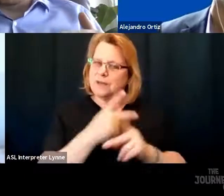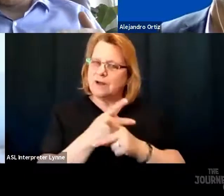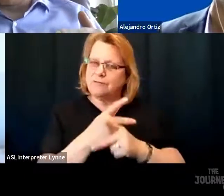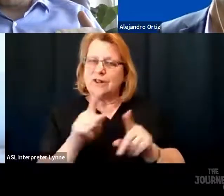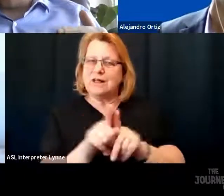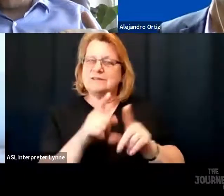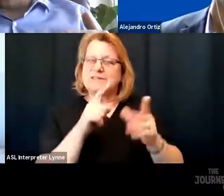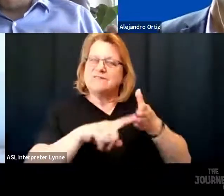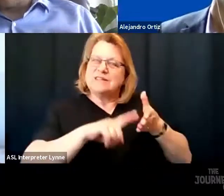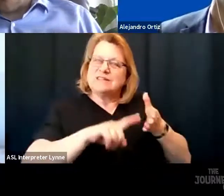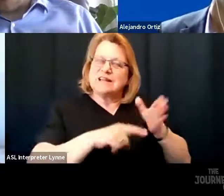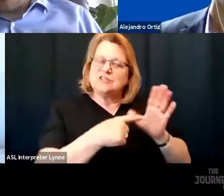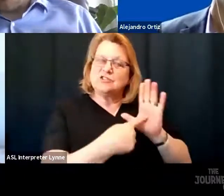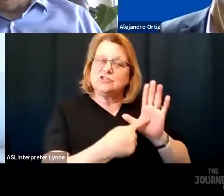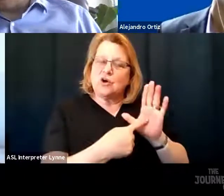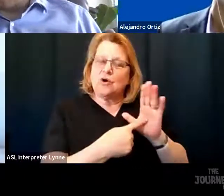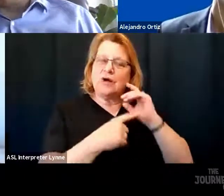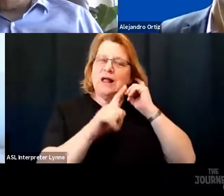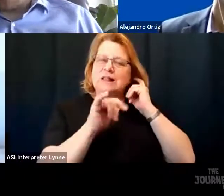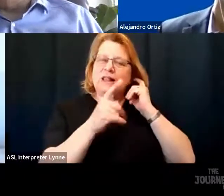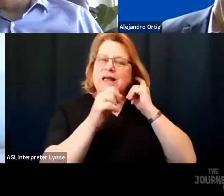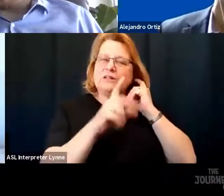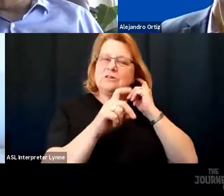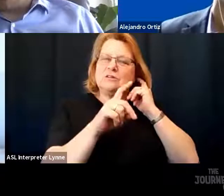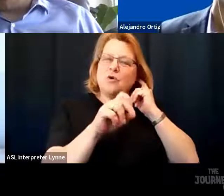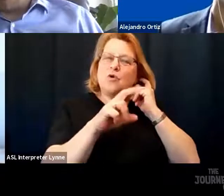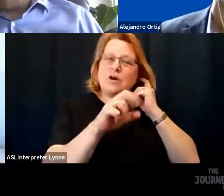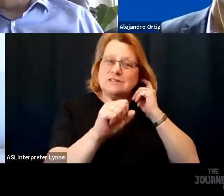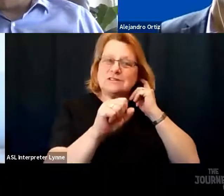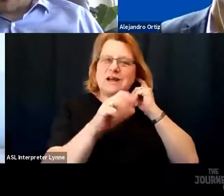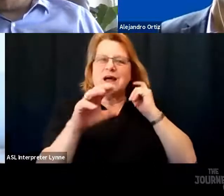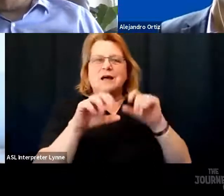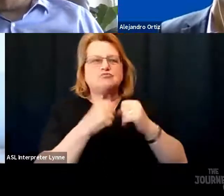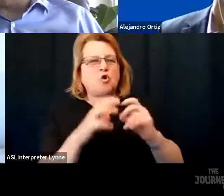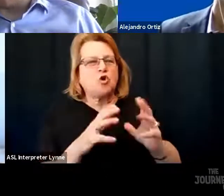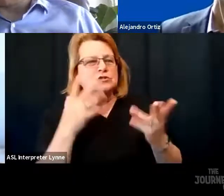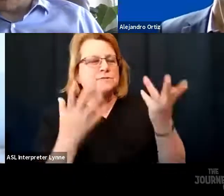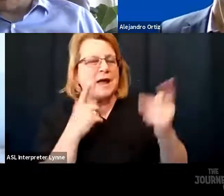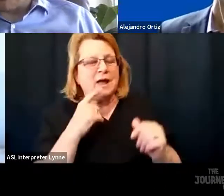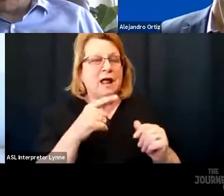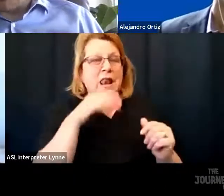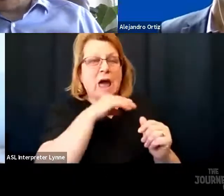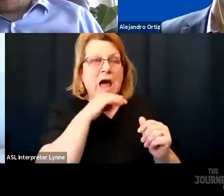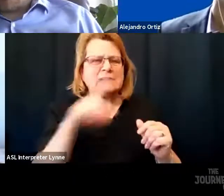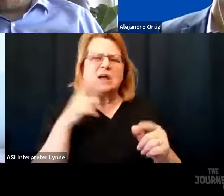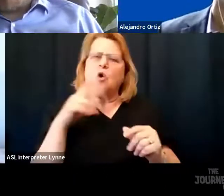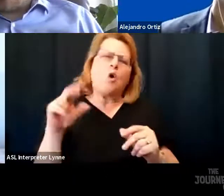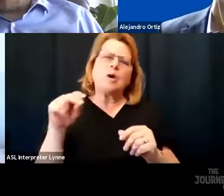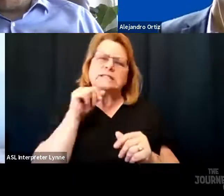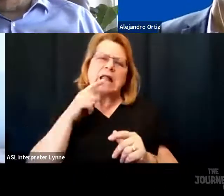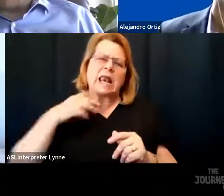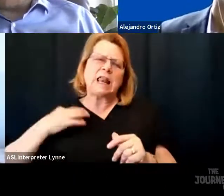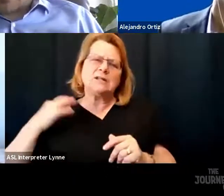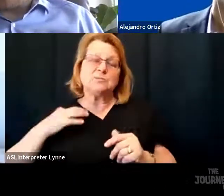shows, landlords or brokers may lie and say that this apartment is not eligible for the Section 8 program when it actually is. So it's very